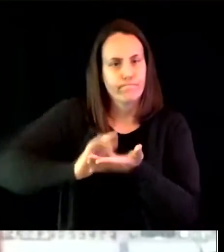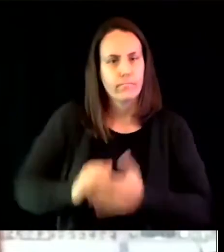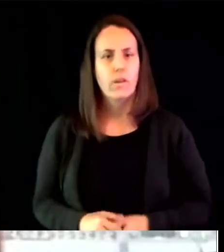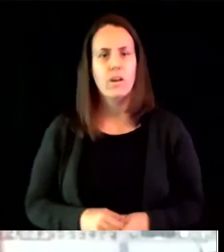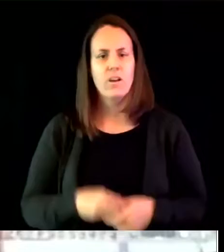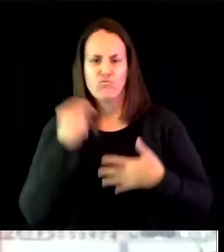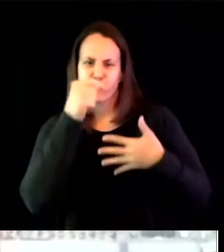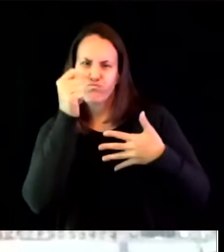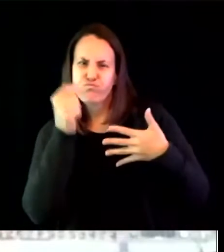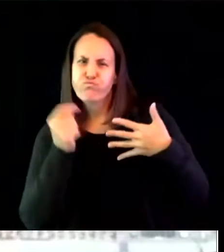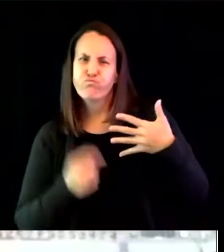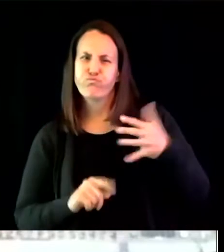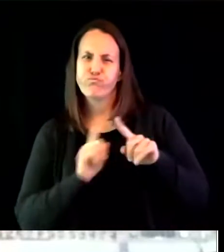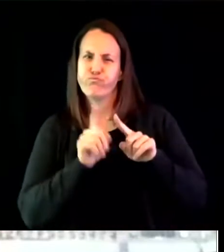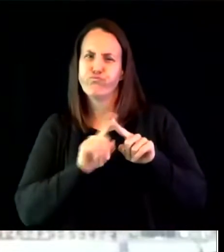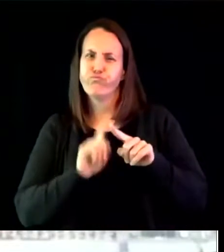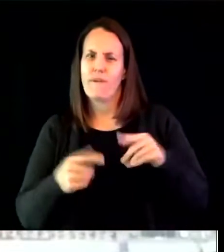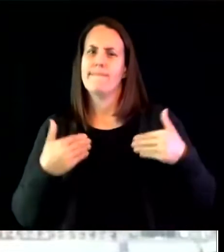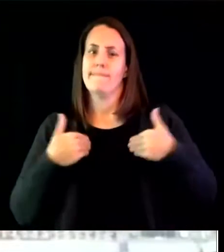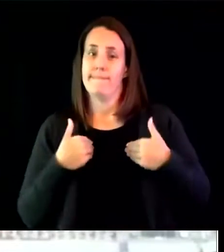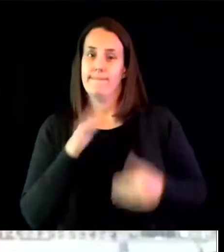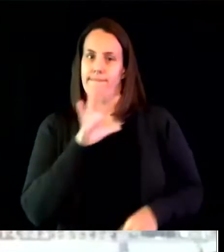open up 50 beds.